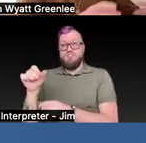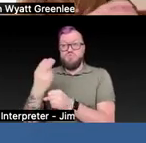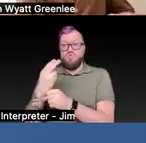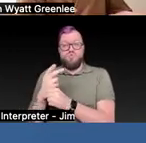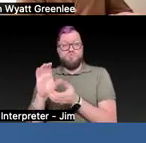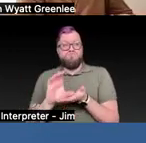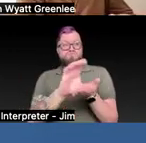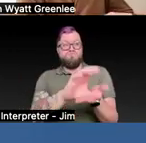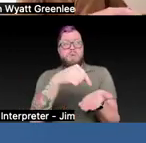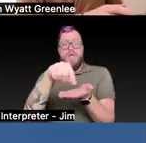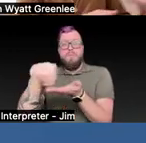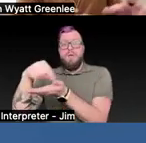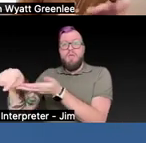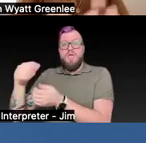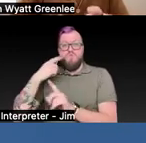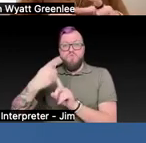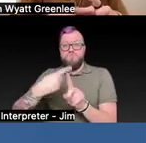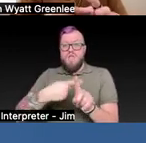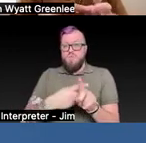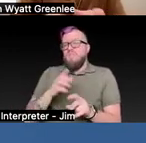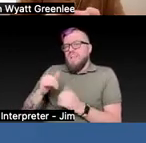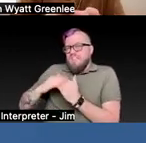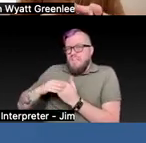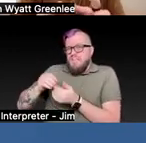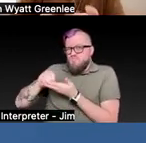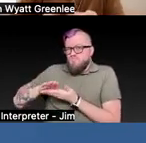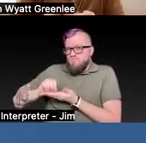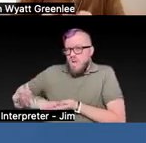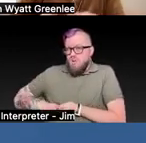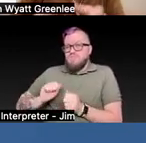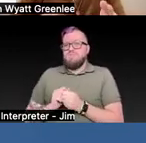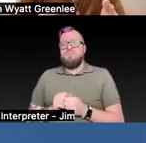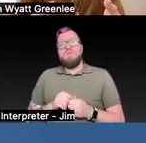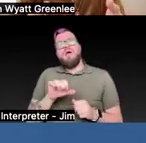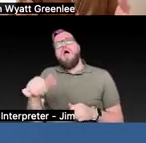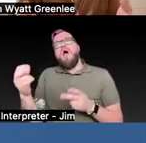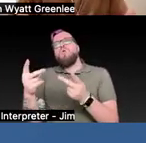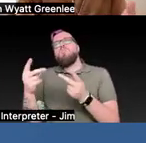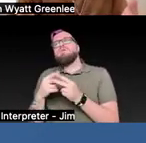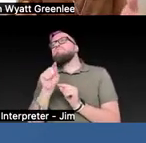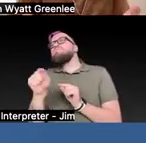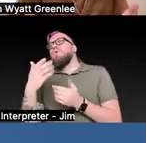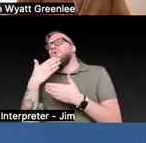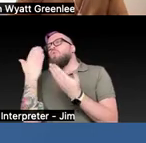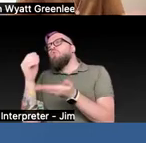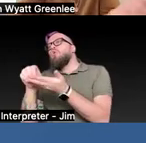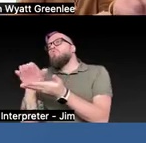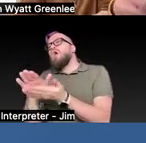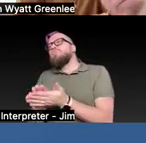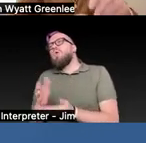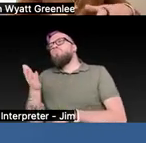ones that I have records of. And I can look at places where I don't have records and should and say, well, there's probably eel rents there too.